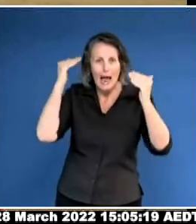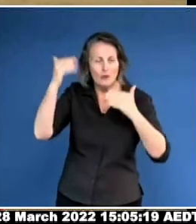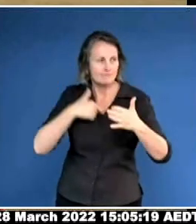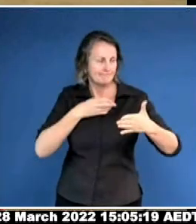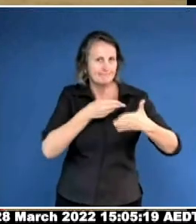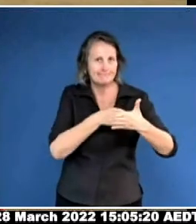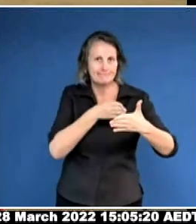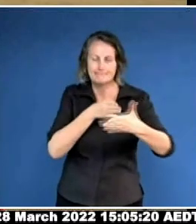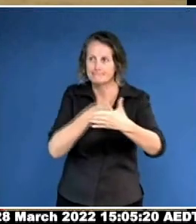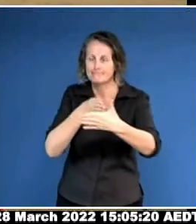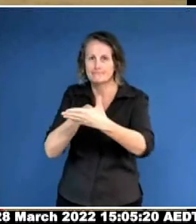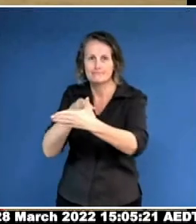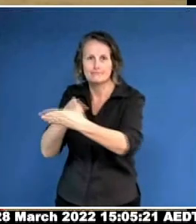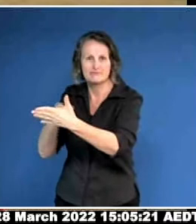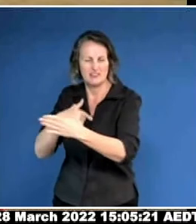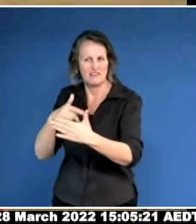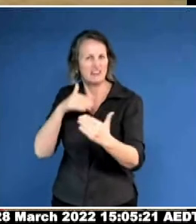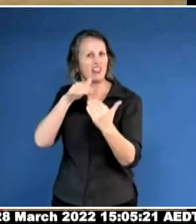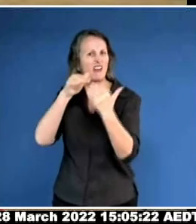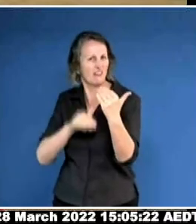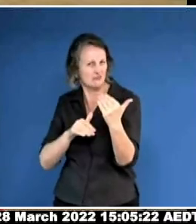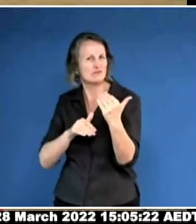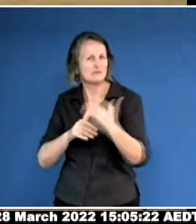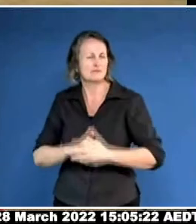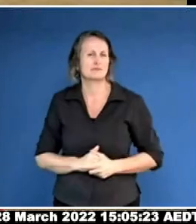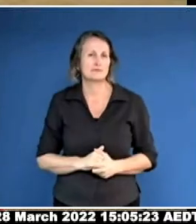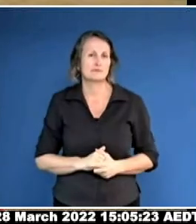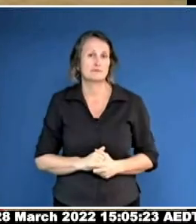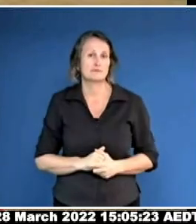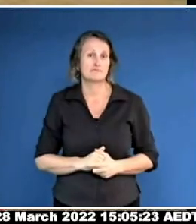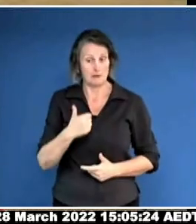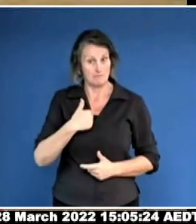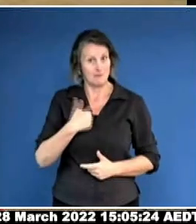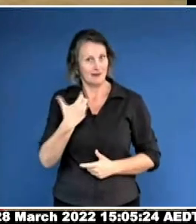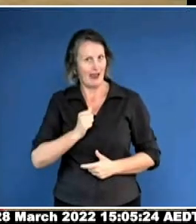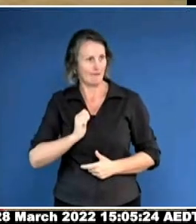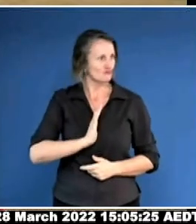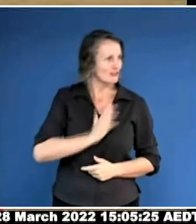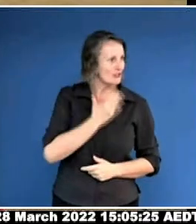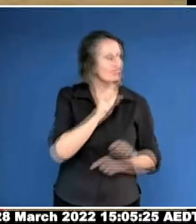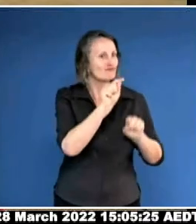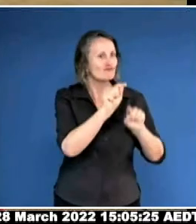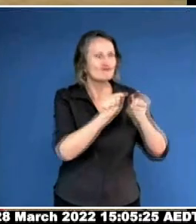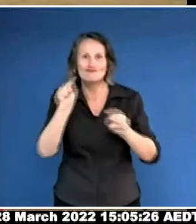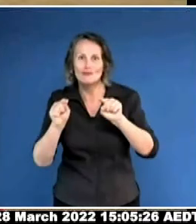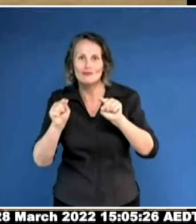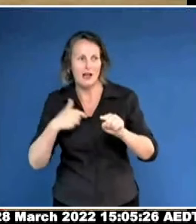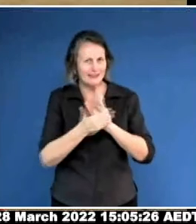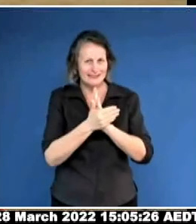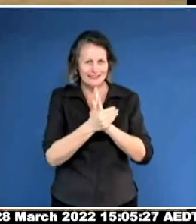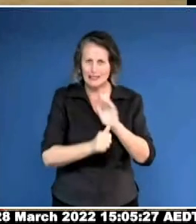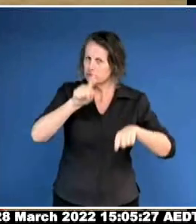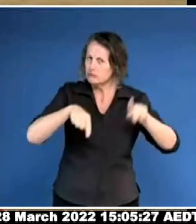opportunity. I have a diverse range of interests and skills, and I have maintained my current